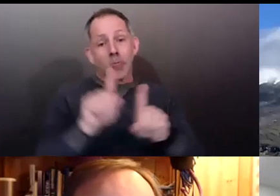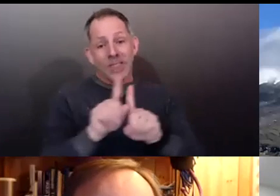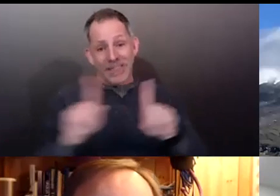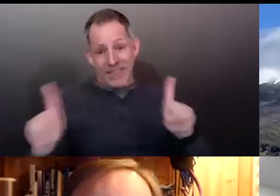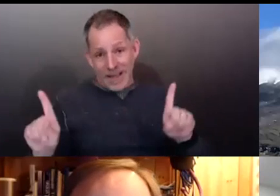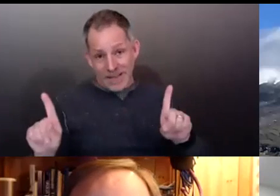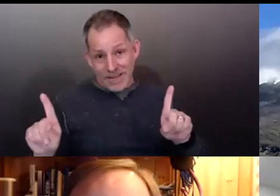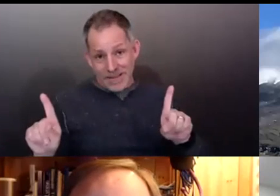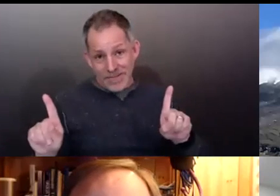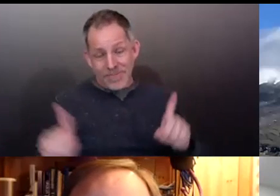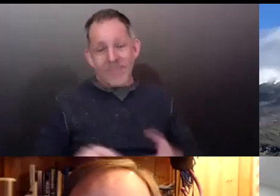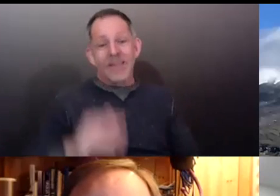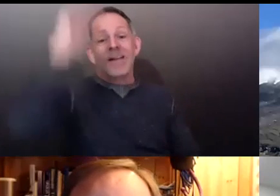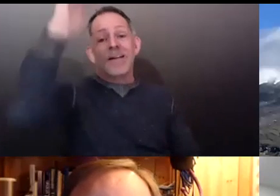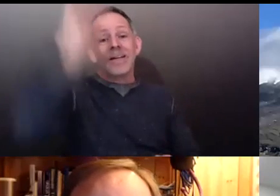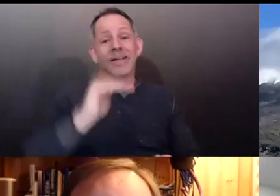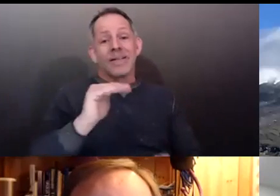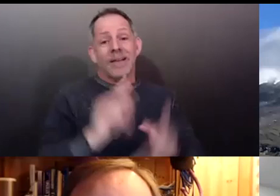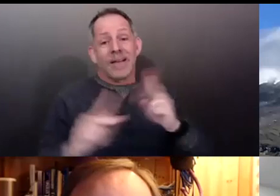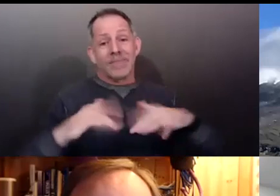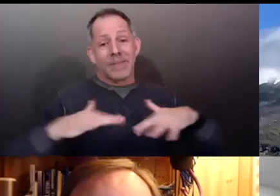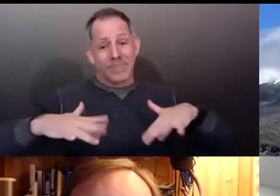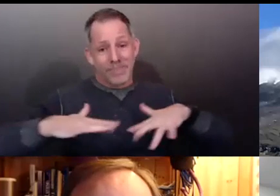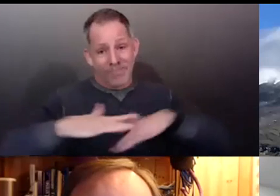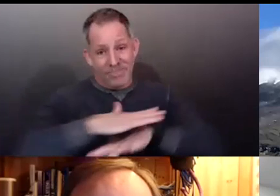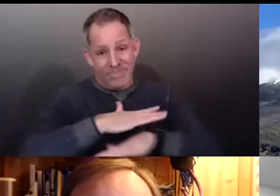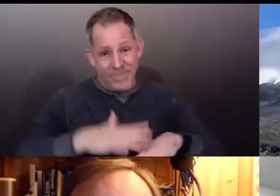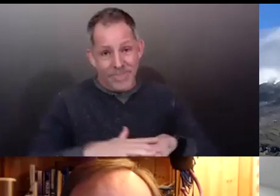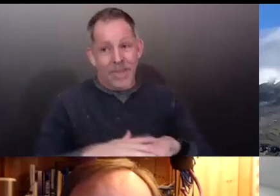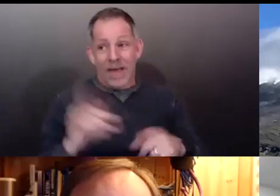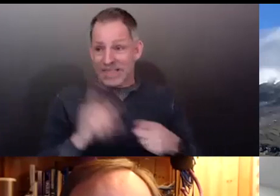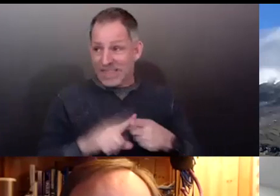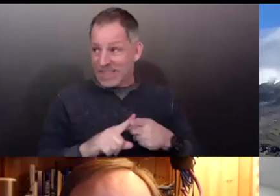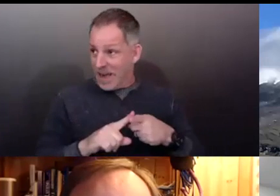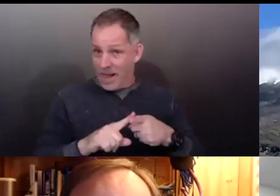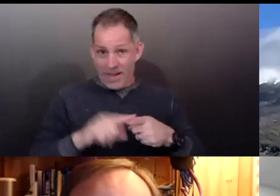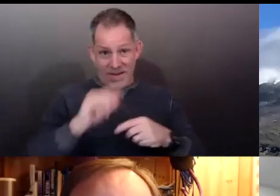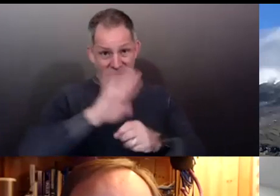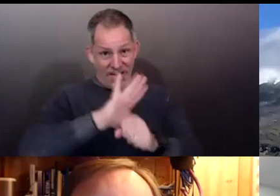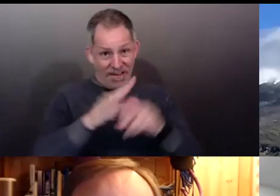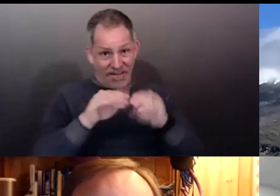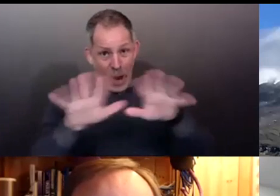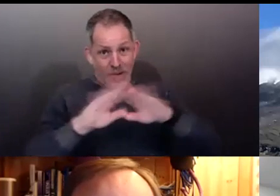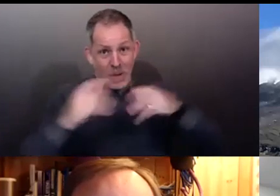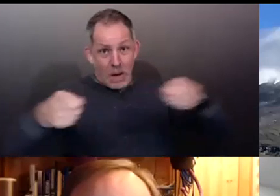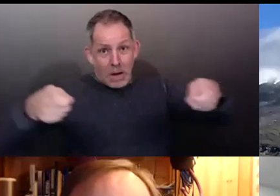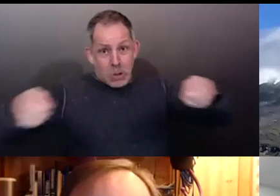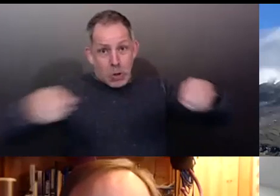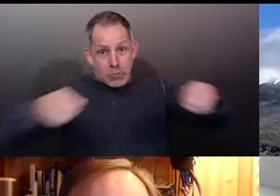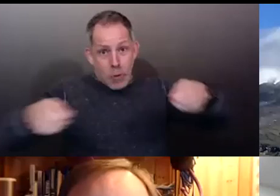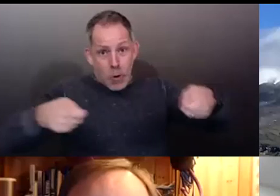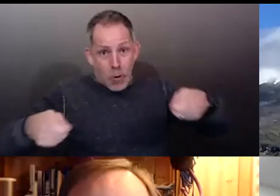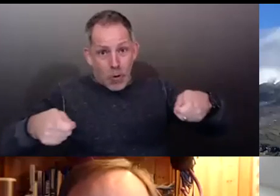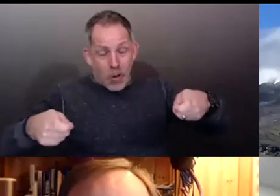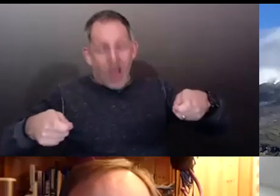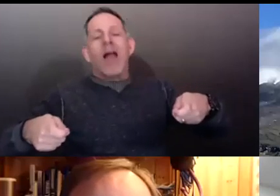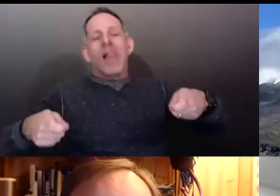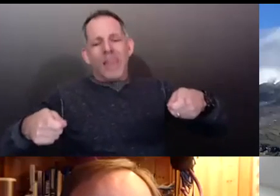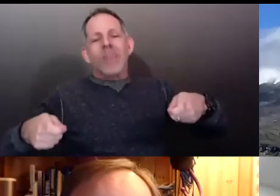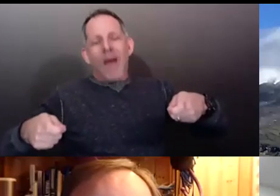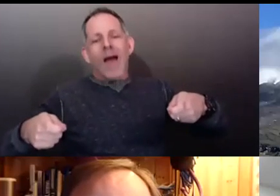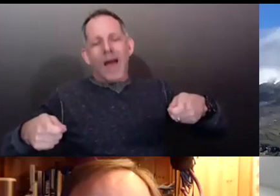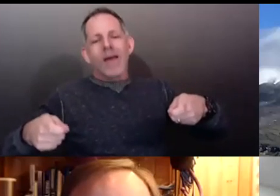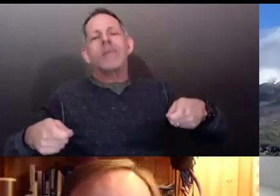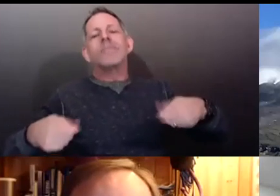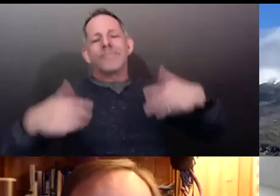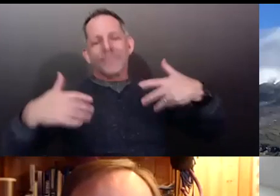until we get this thing under control. And it's pretty basic, but the more we're echoing that consistently, I think